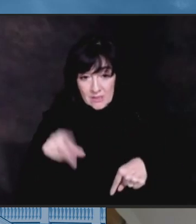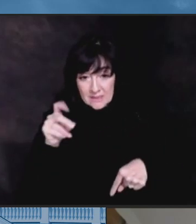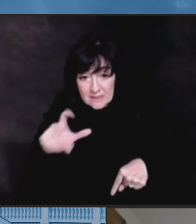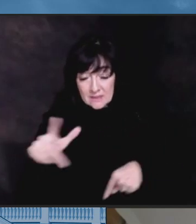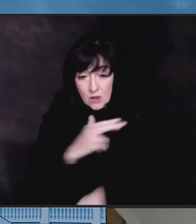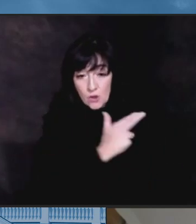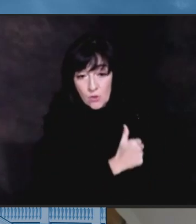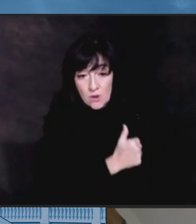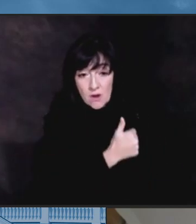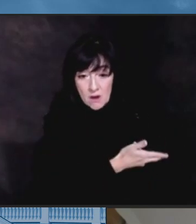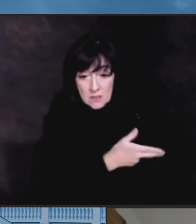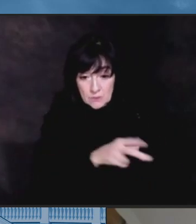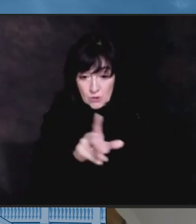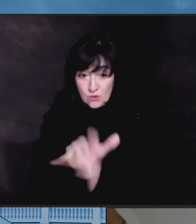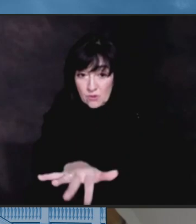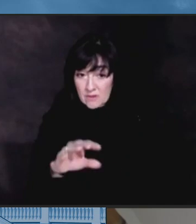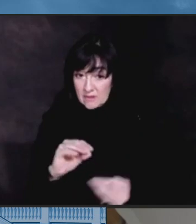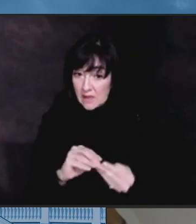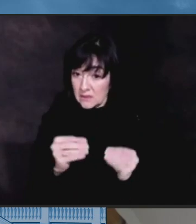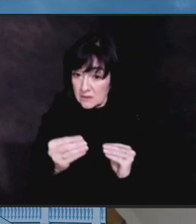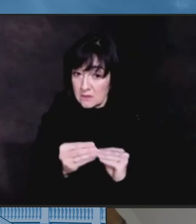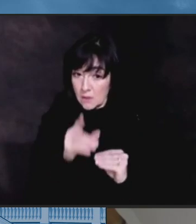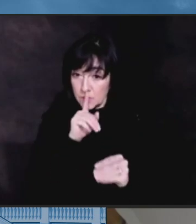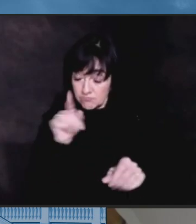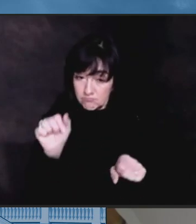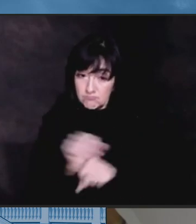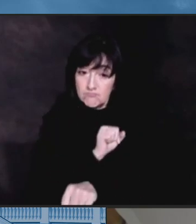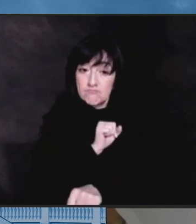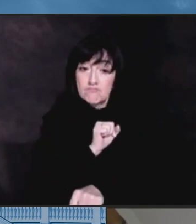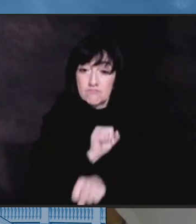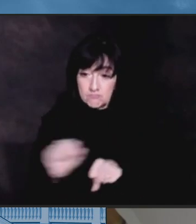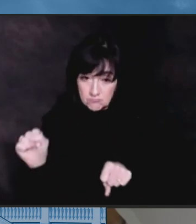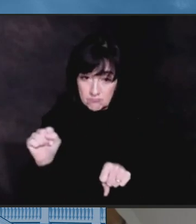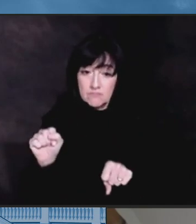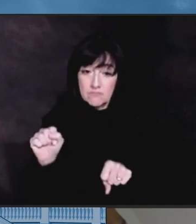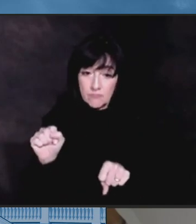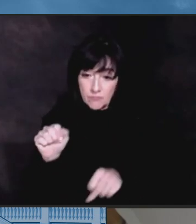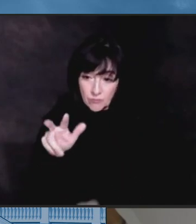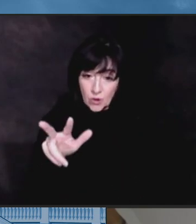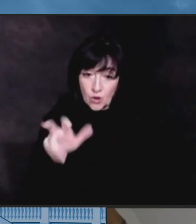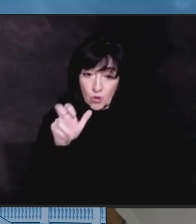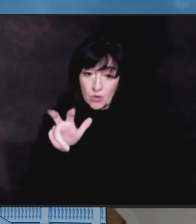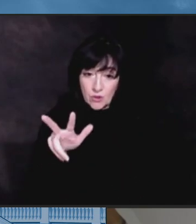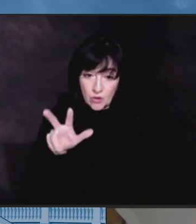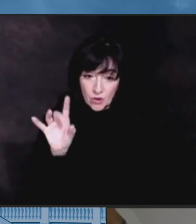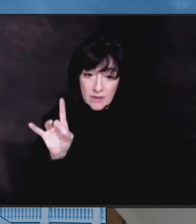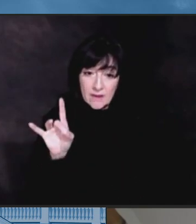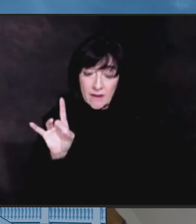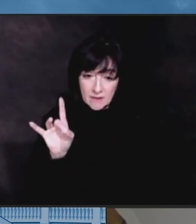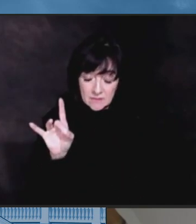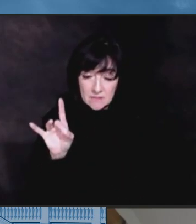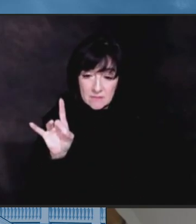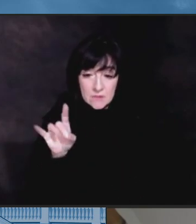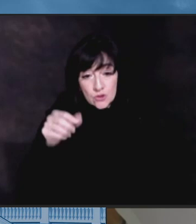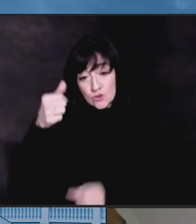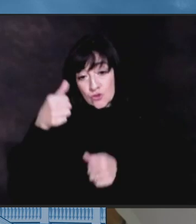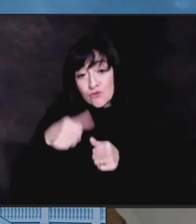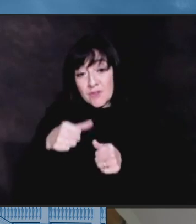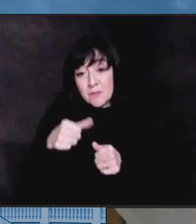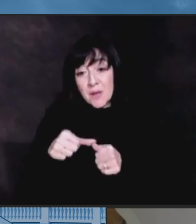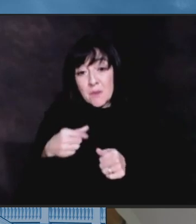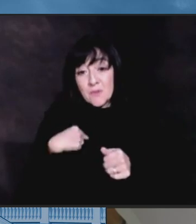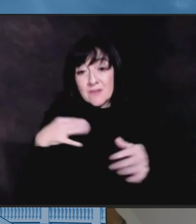a real number as the others on the screen, 338. You'll remember me talking about